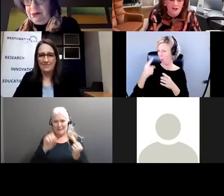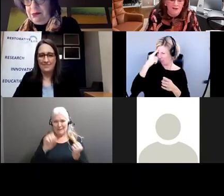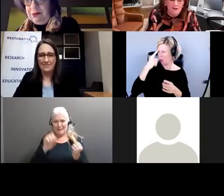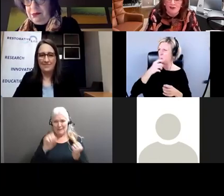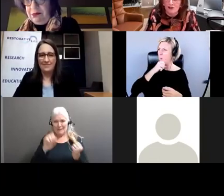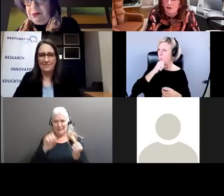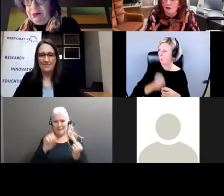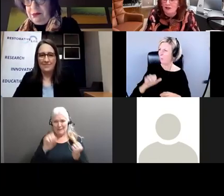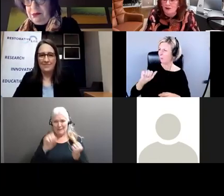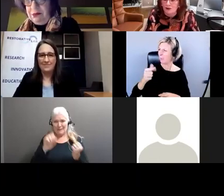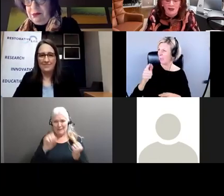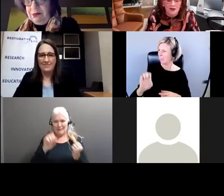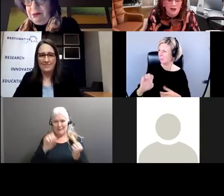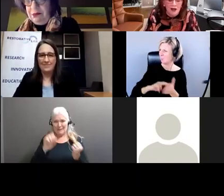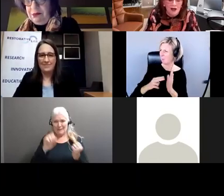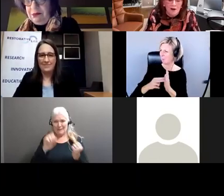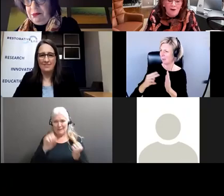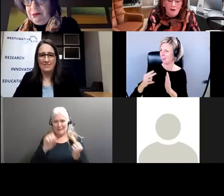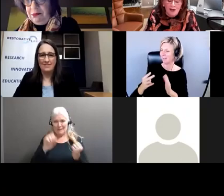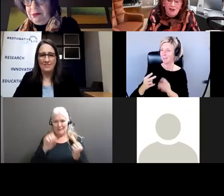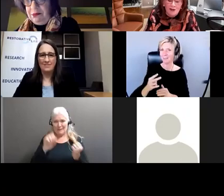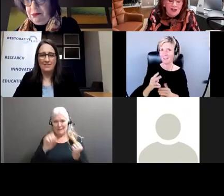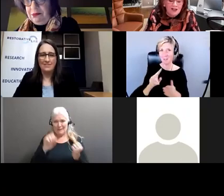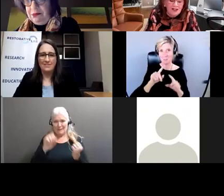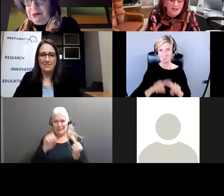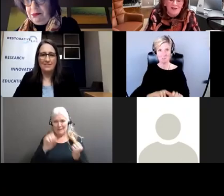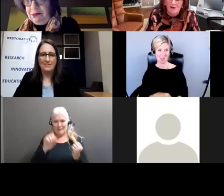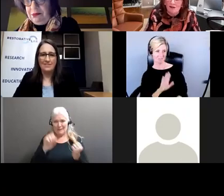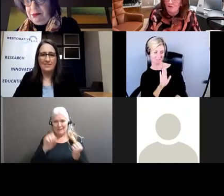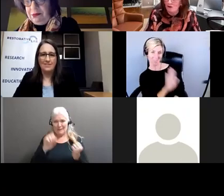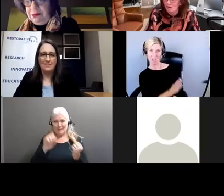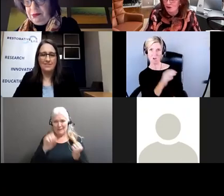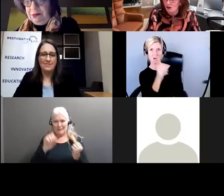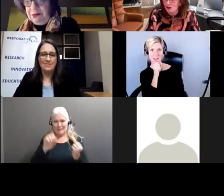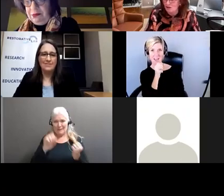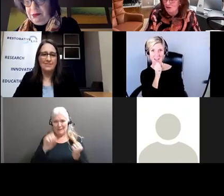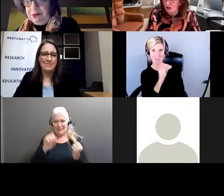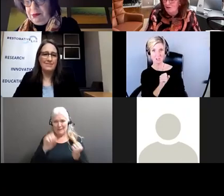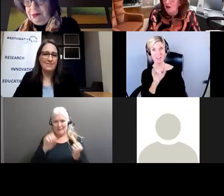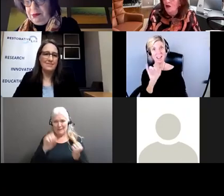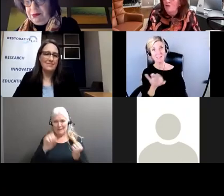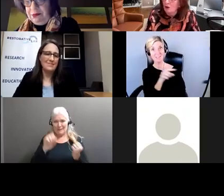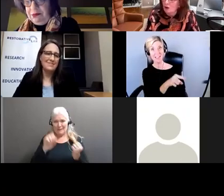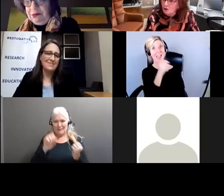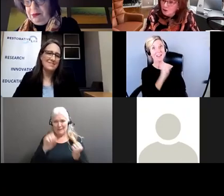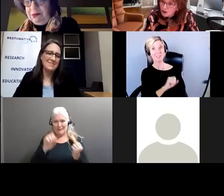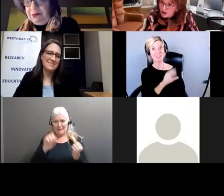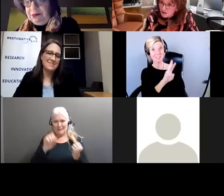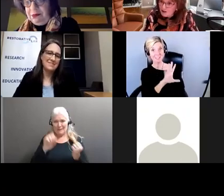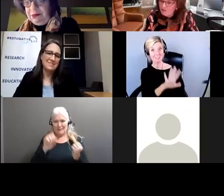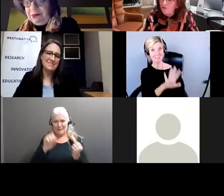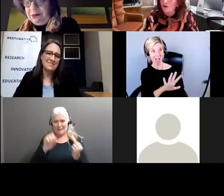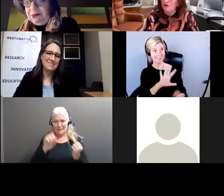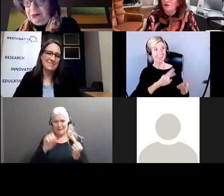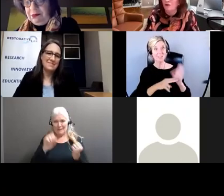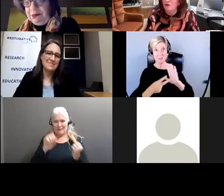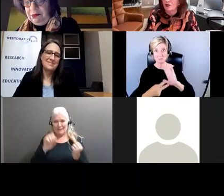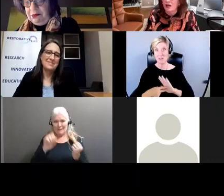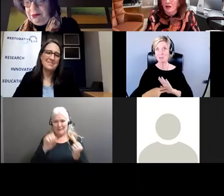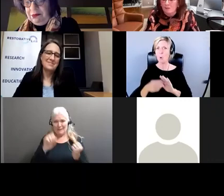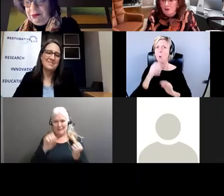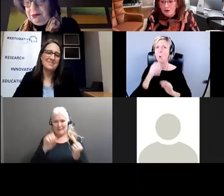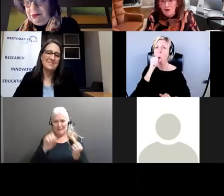asked that question, what is old age? Old age begins at 74 if you're 65, but go to a